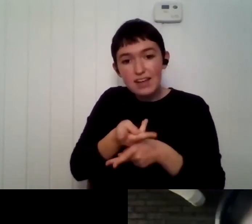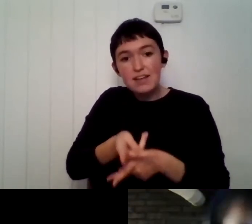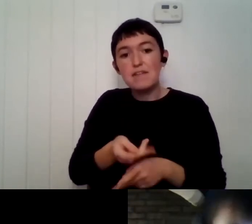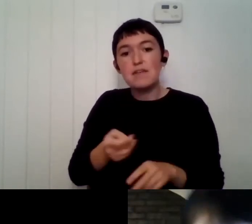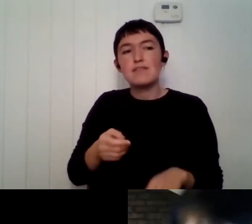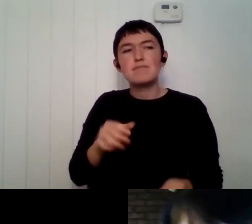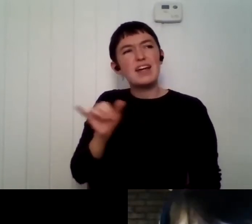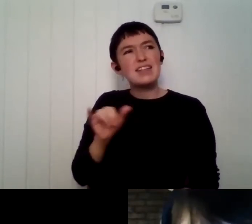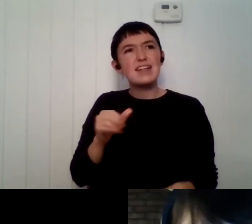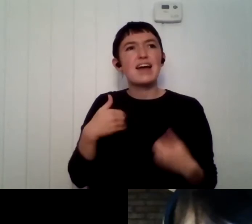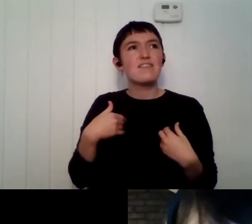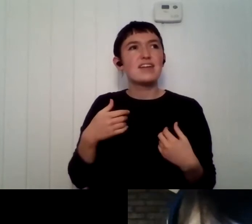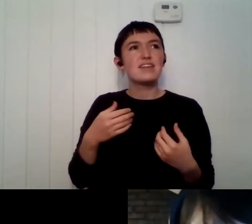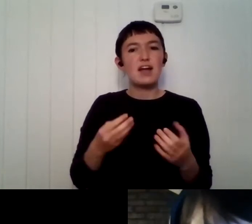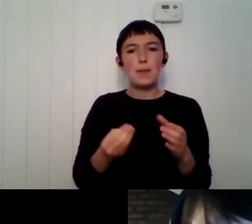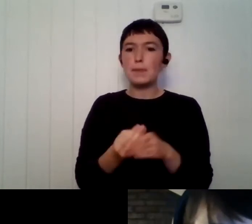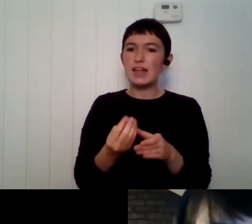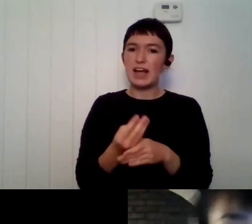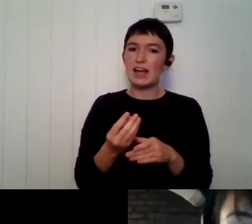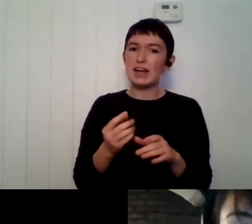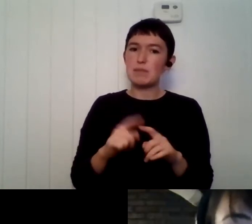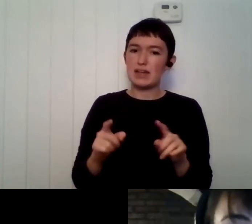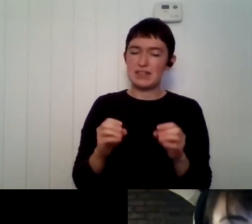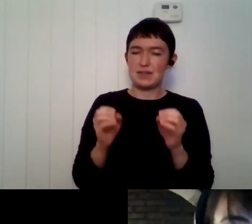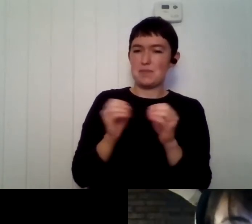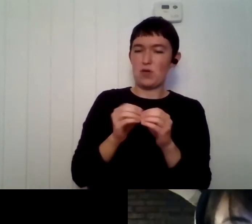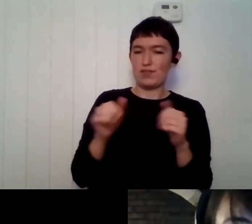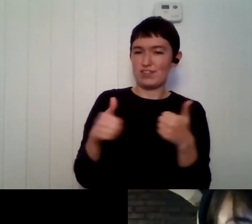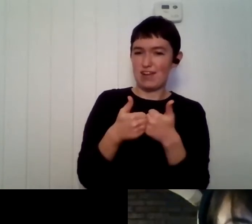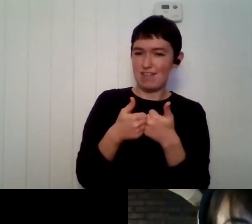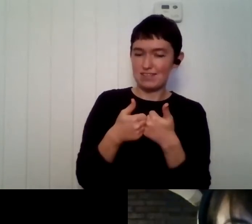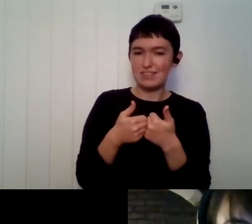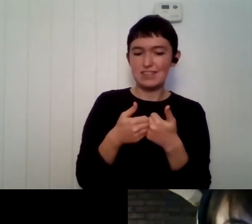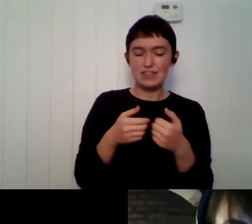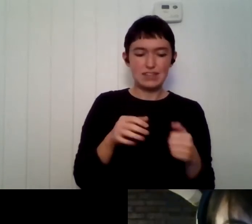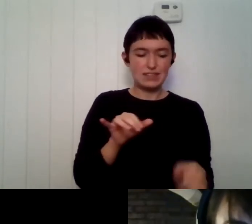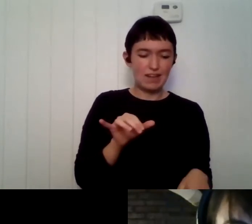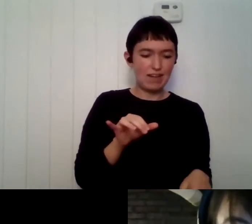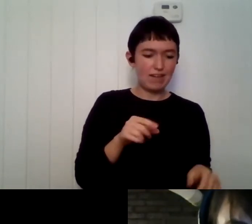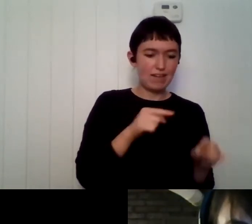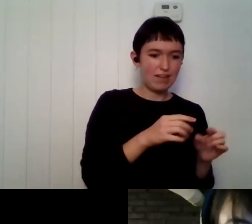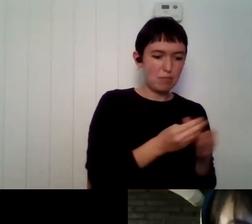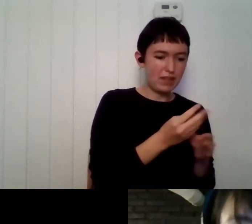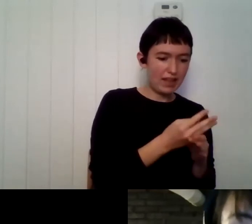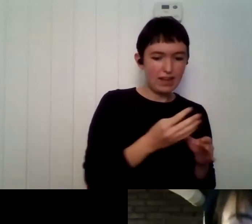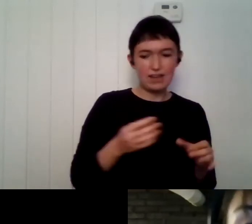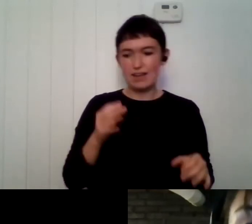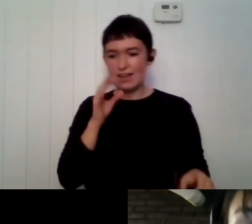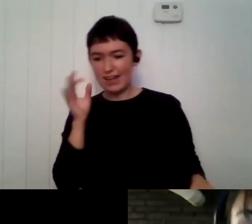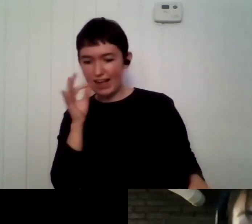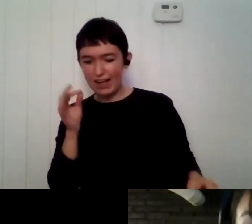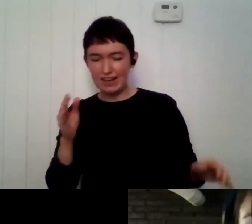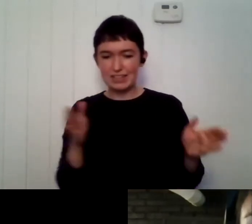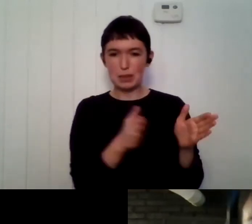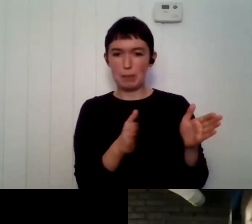bit more challenging than that. But it's somewhere between having a plant and having a cat, having some cells. I